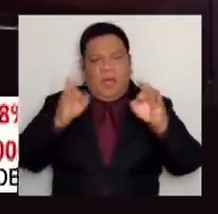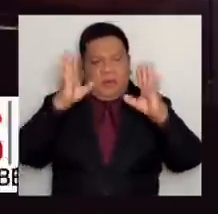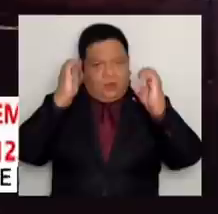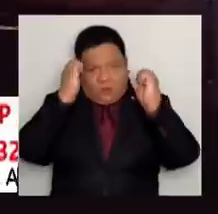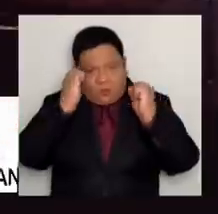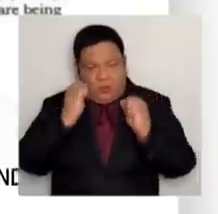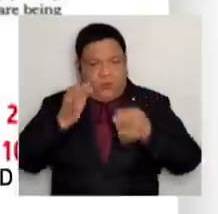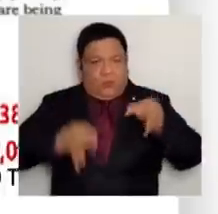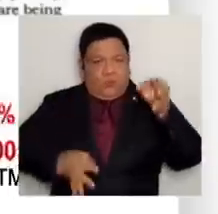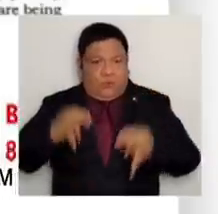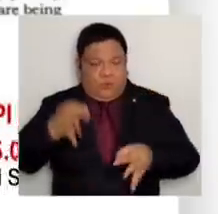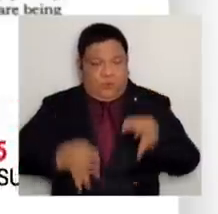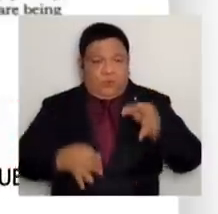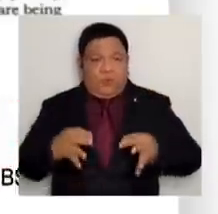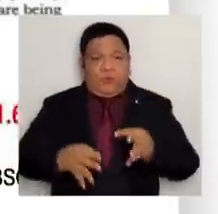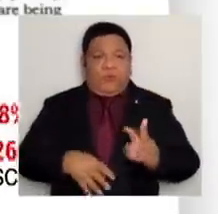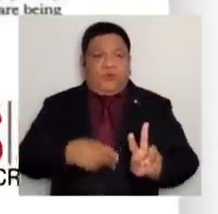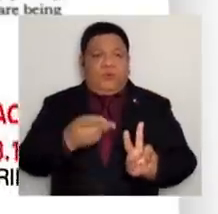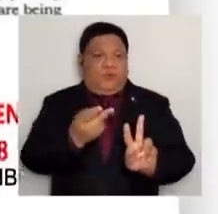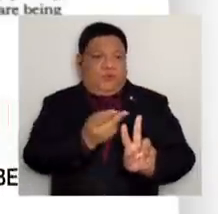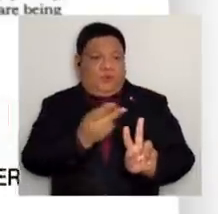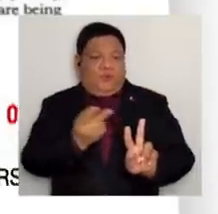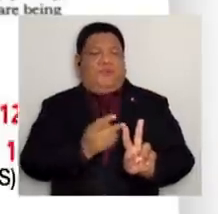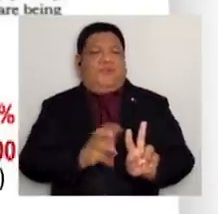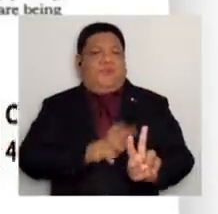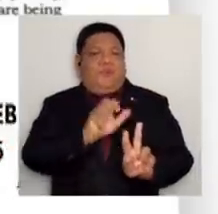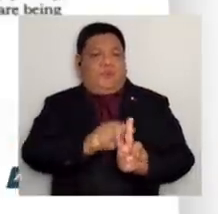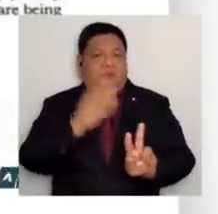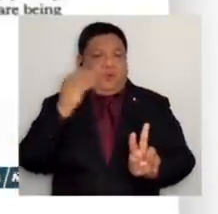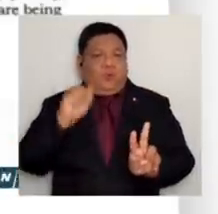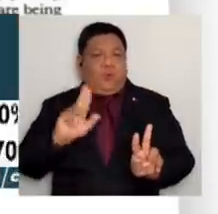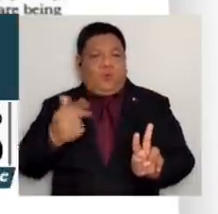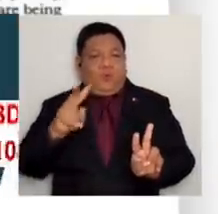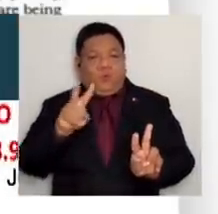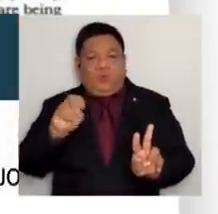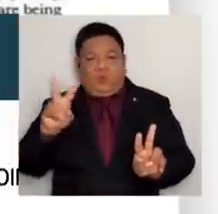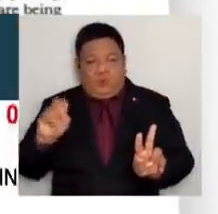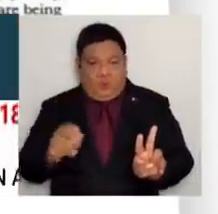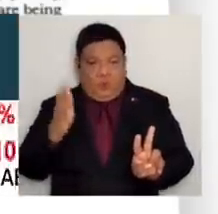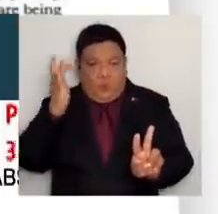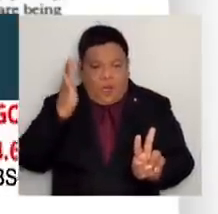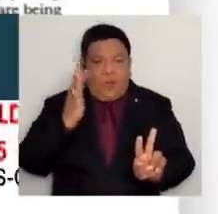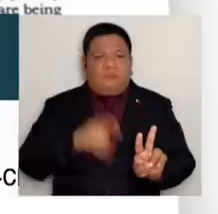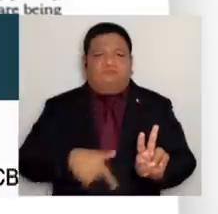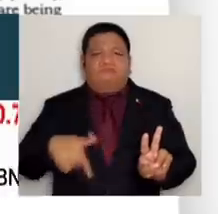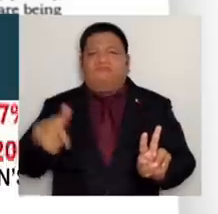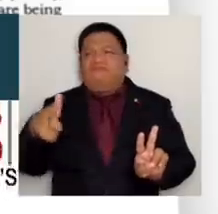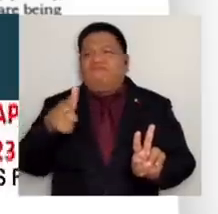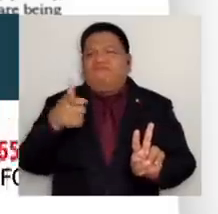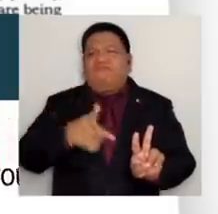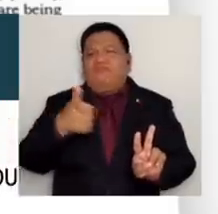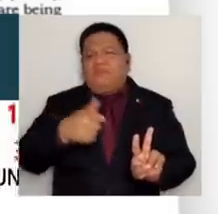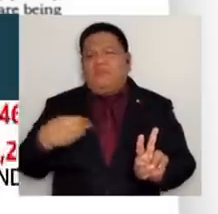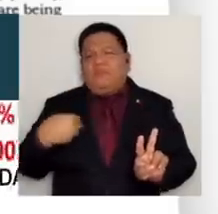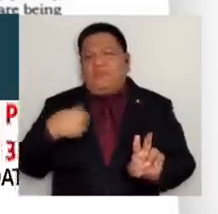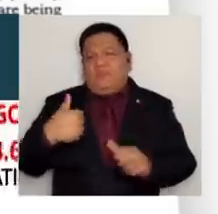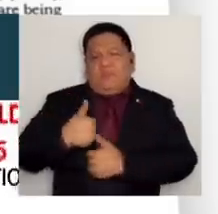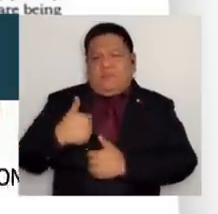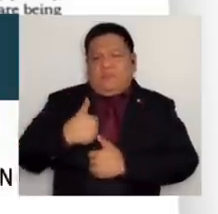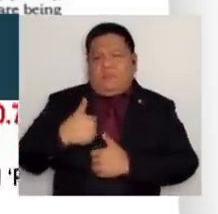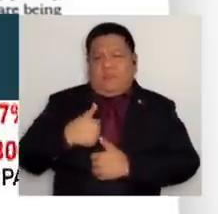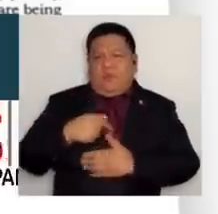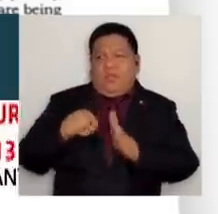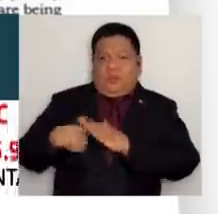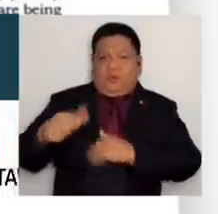two ETAs were arrested in August 2020 for allegedly firing at military members, killing one soldier. But the court